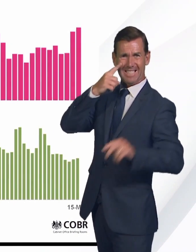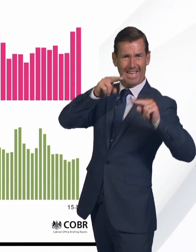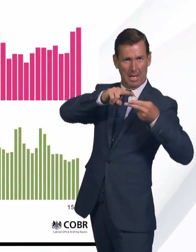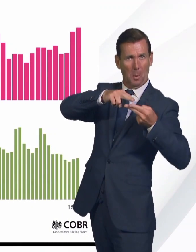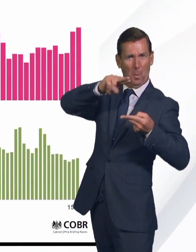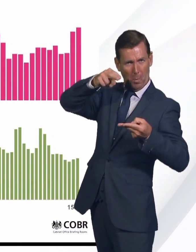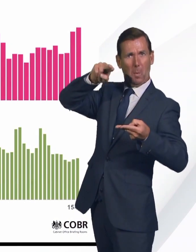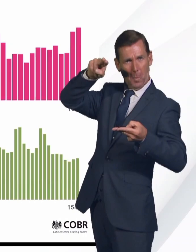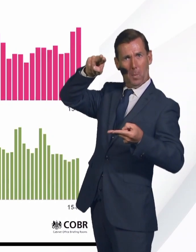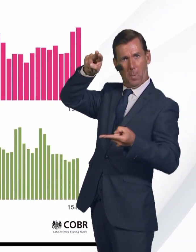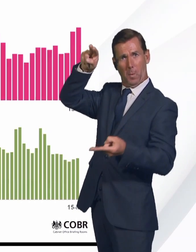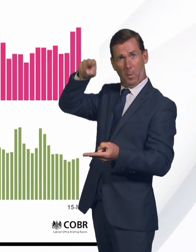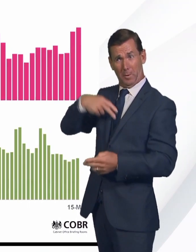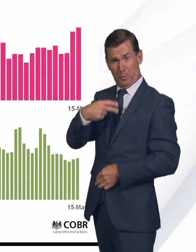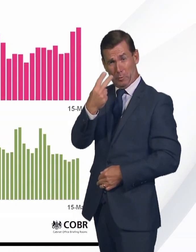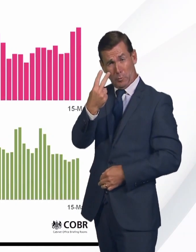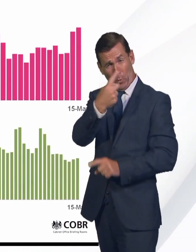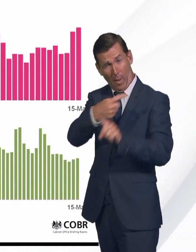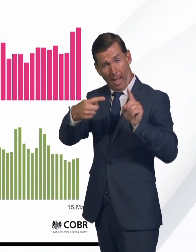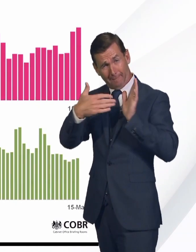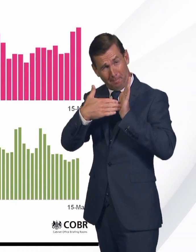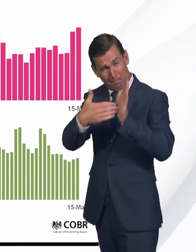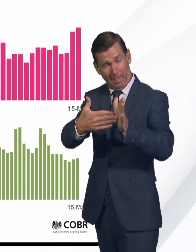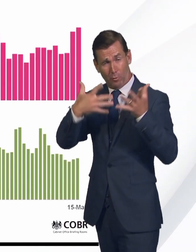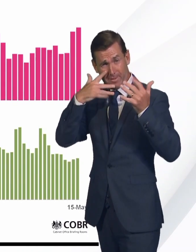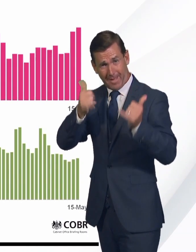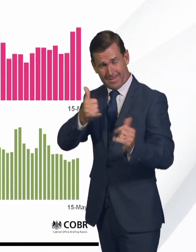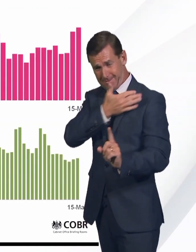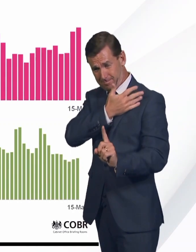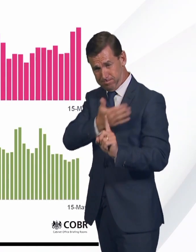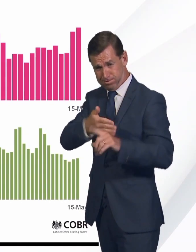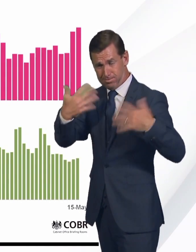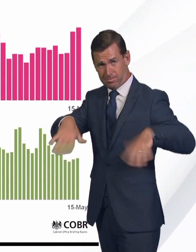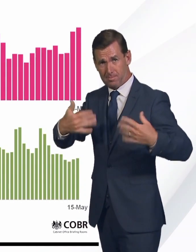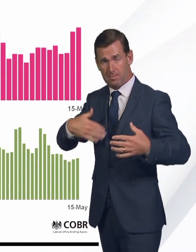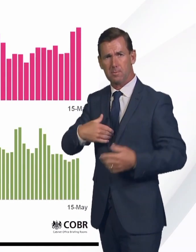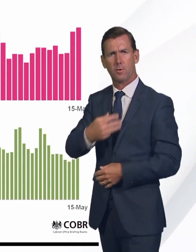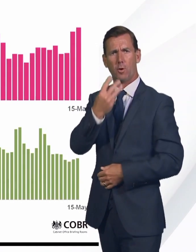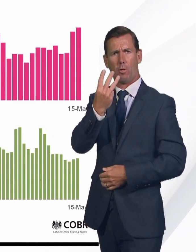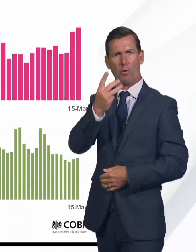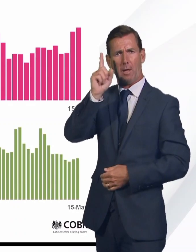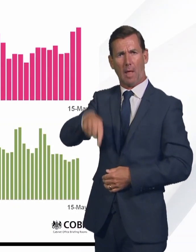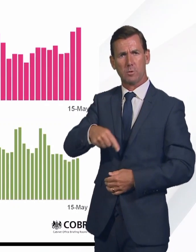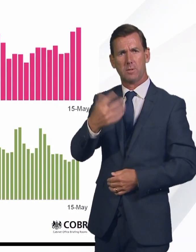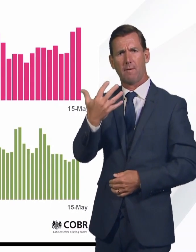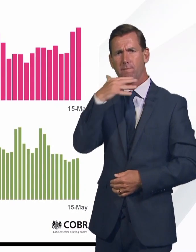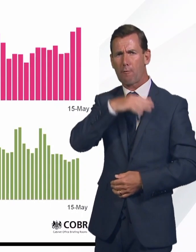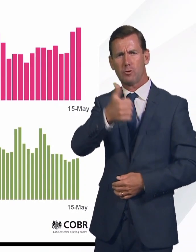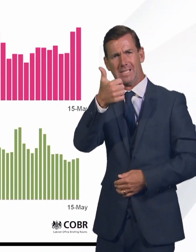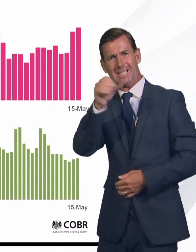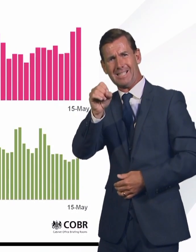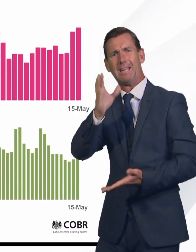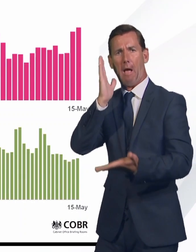heading towards 2.5 million tests in total now. And we've had 3,560 cases